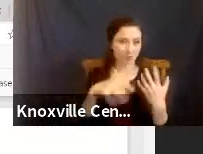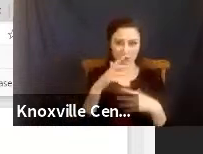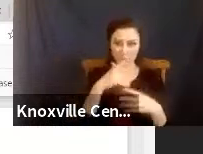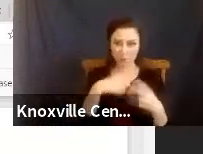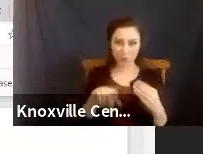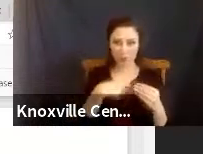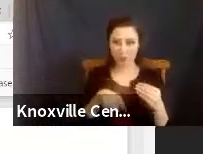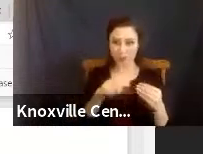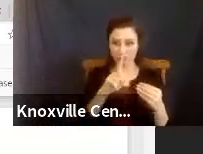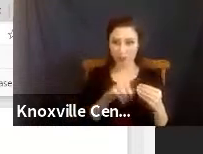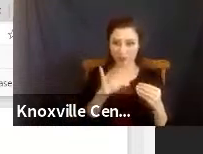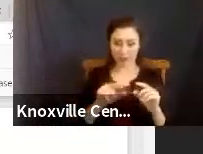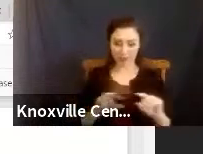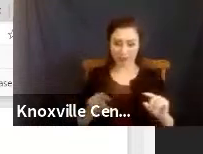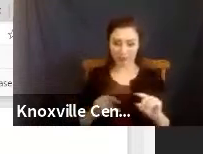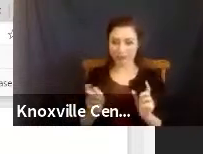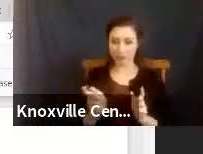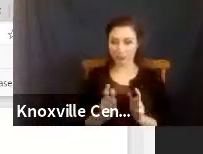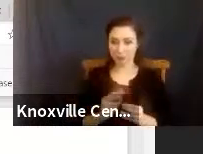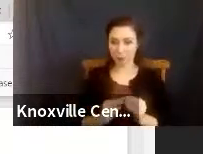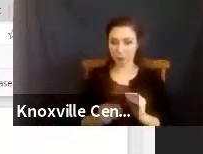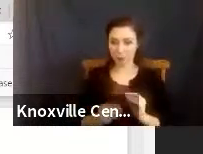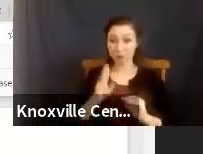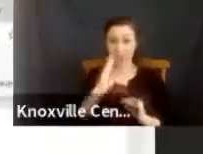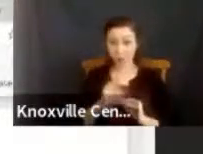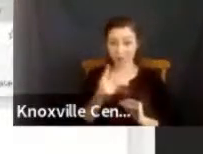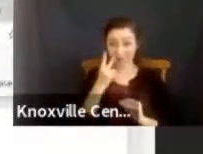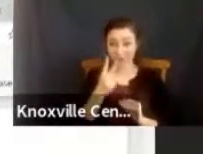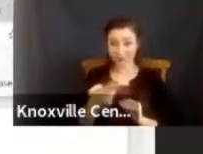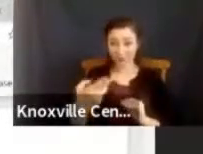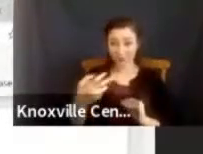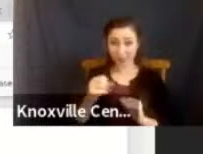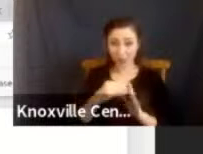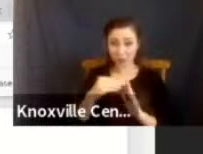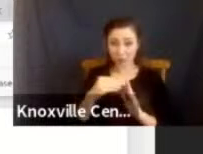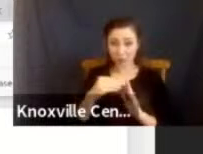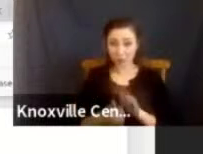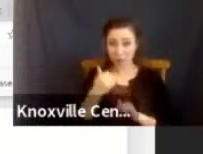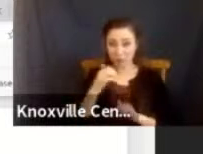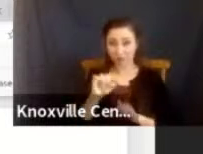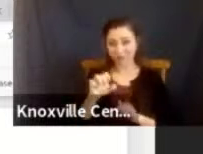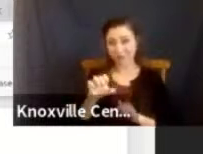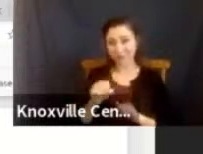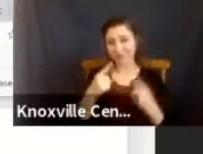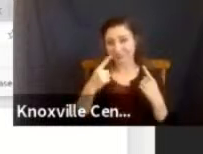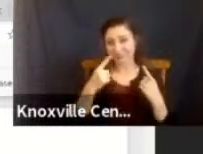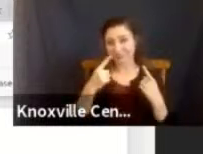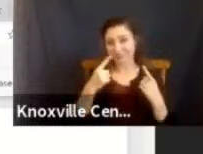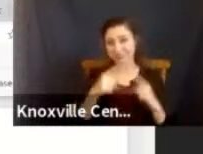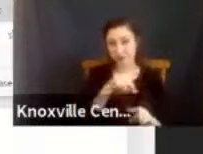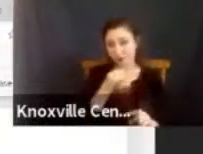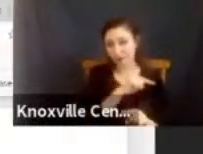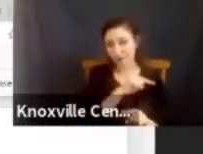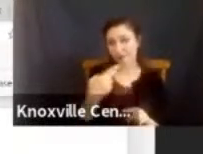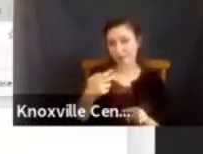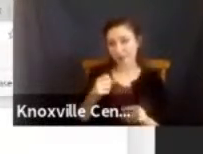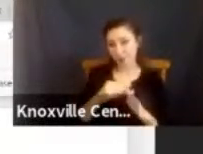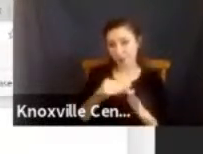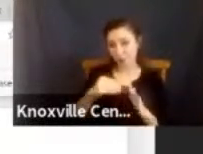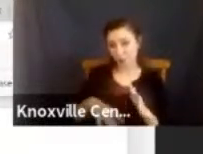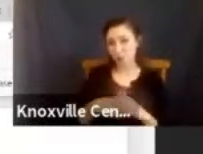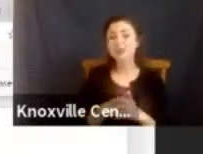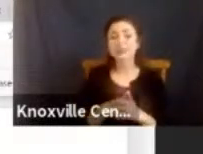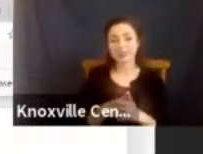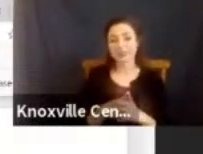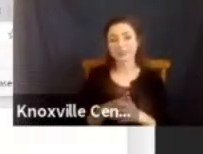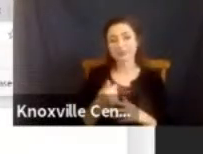But you'll see that the high schoolers are really where most of our cases are in Knox County. And Lisa